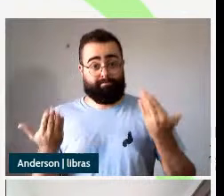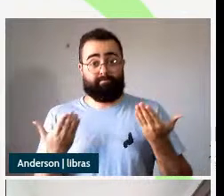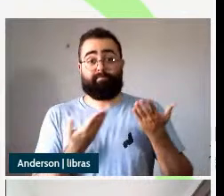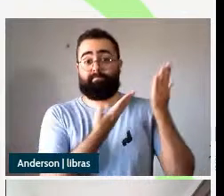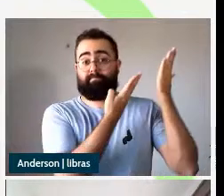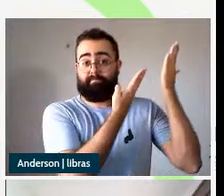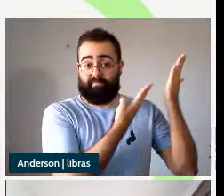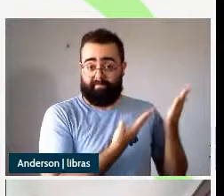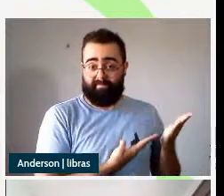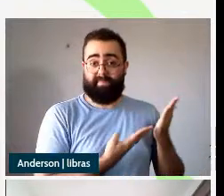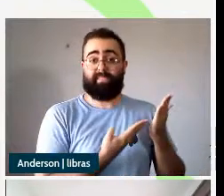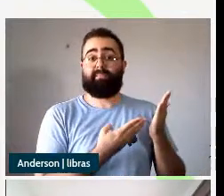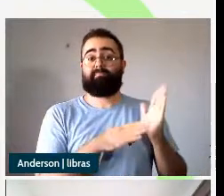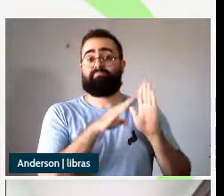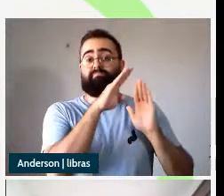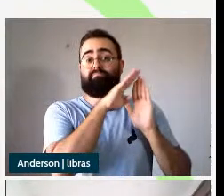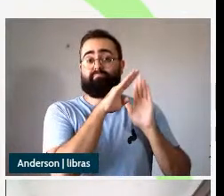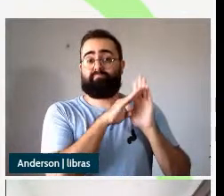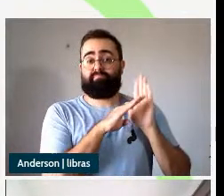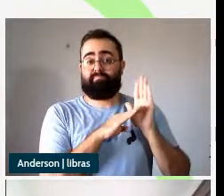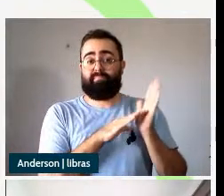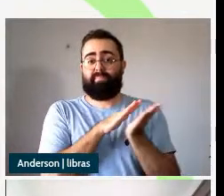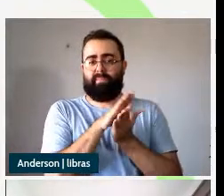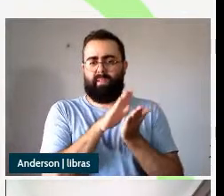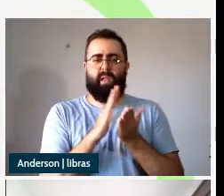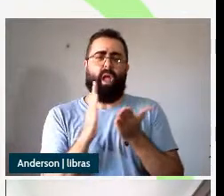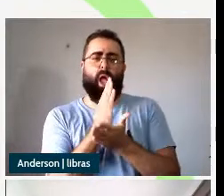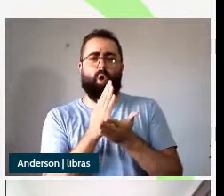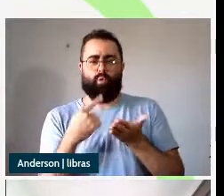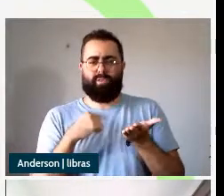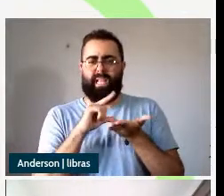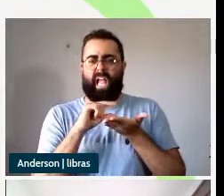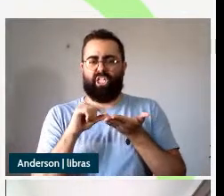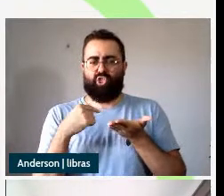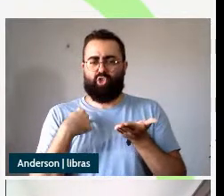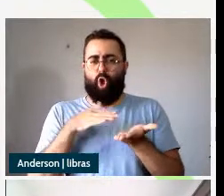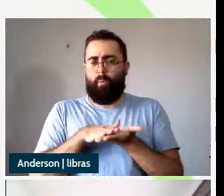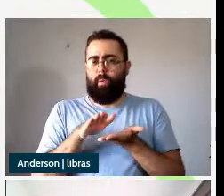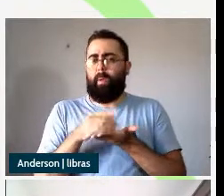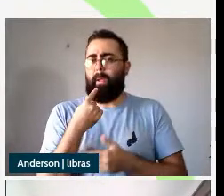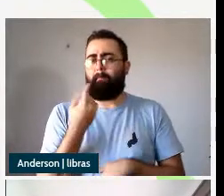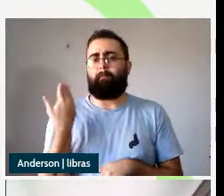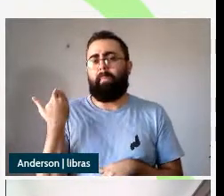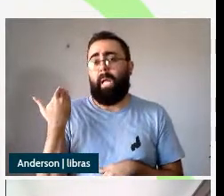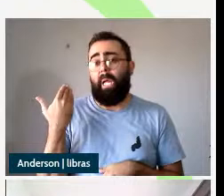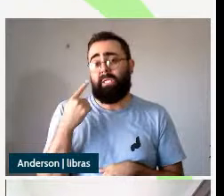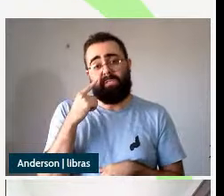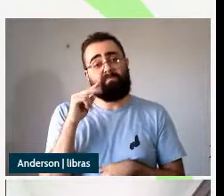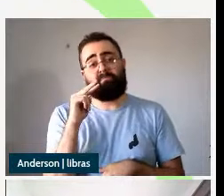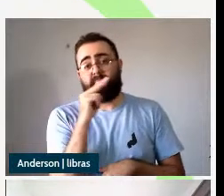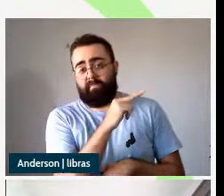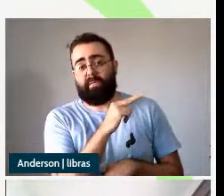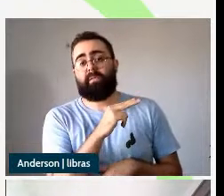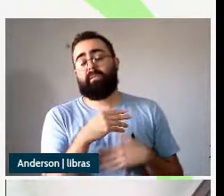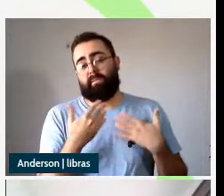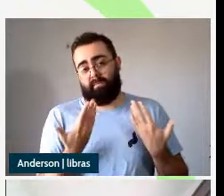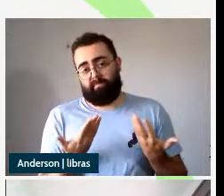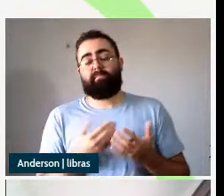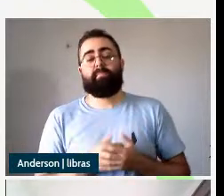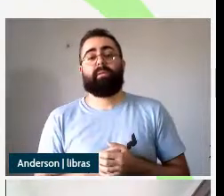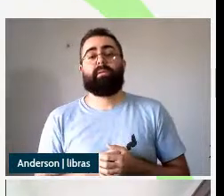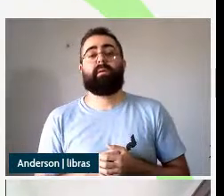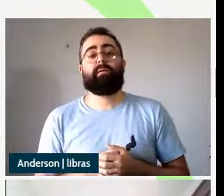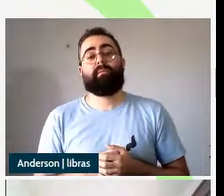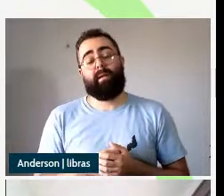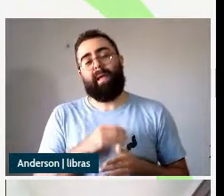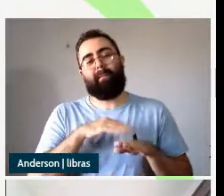this is an article that I published recently and you also have published in that is more on